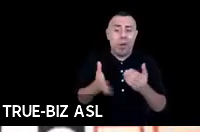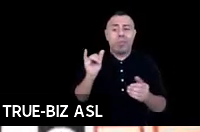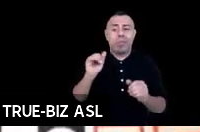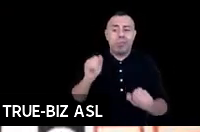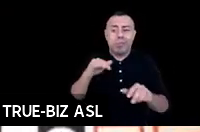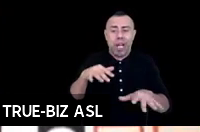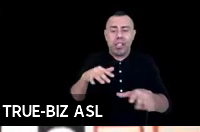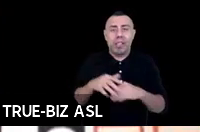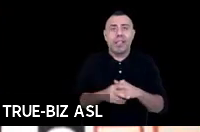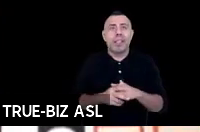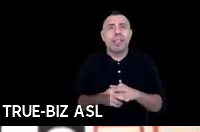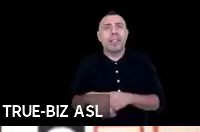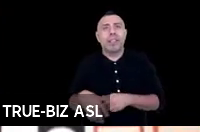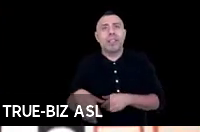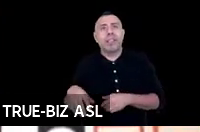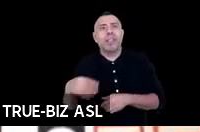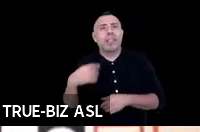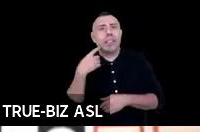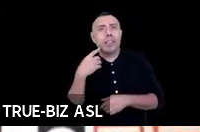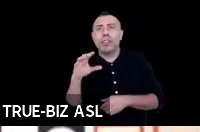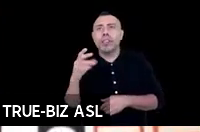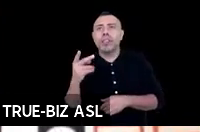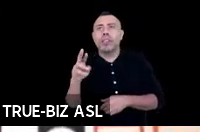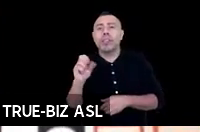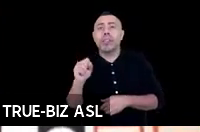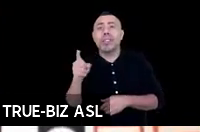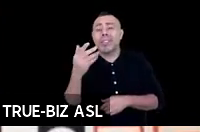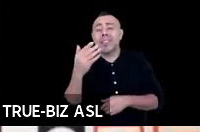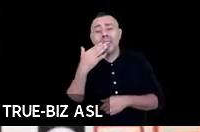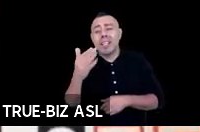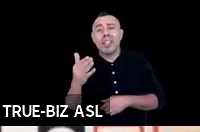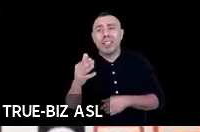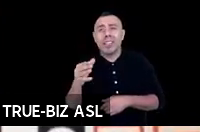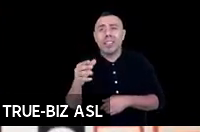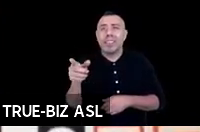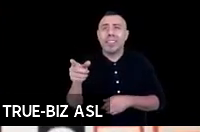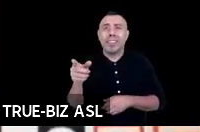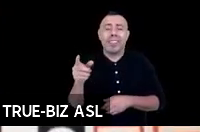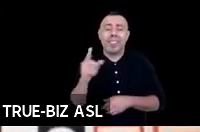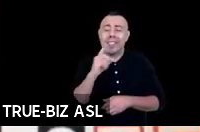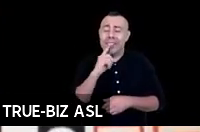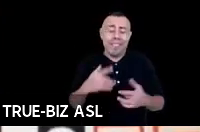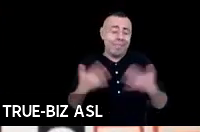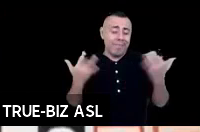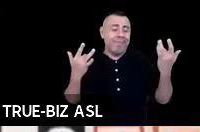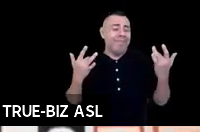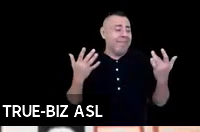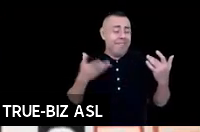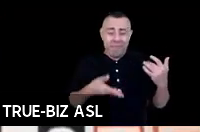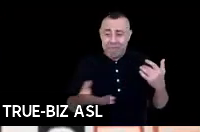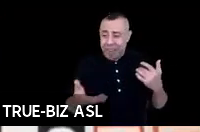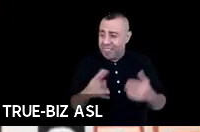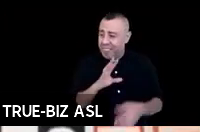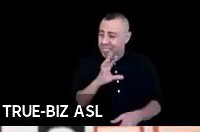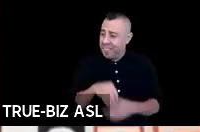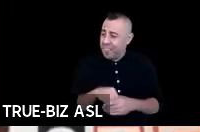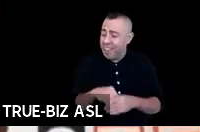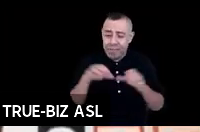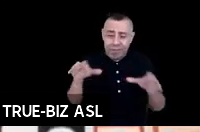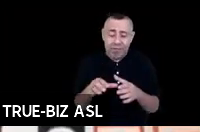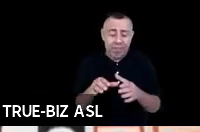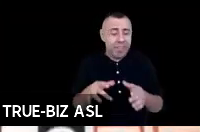your kind words, but just everything that everyone involved has done. This is just a delight, and it's feels like a dream to seeing this come